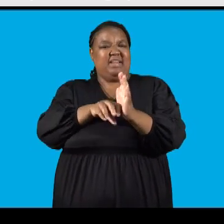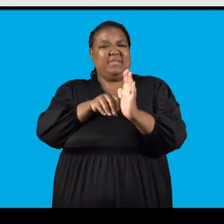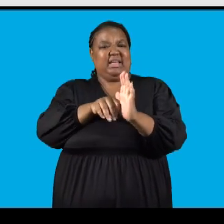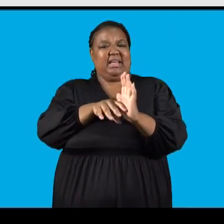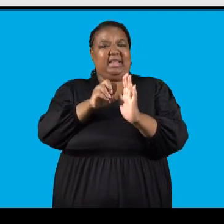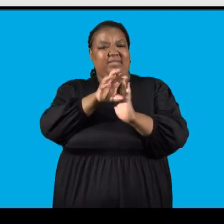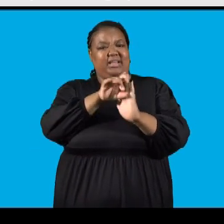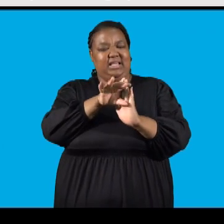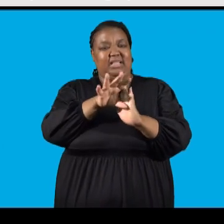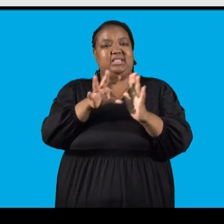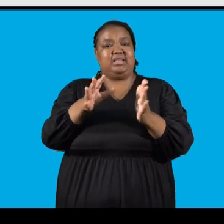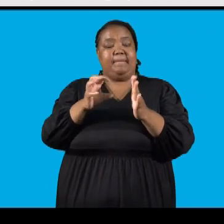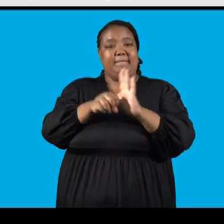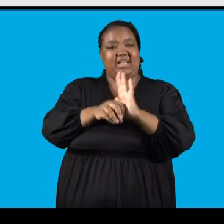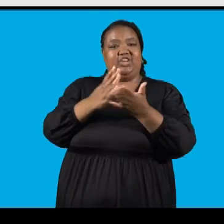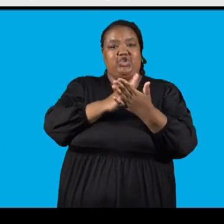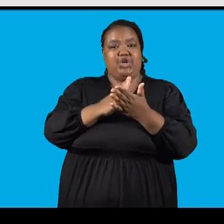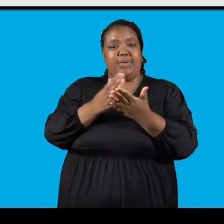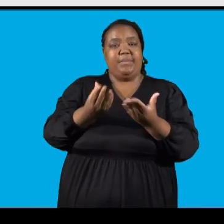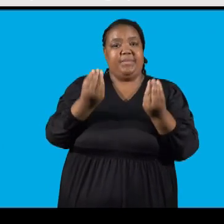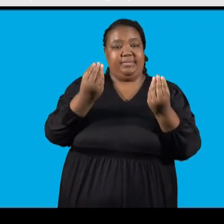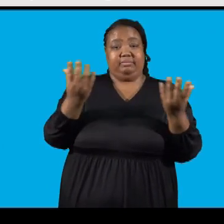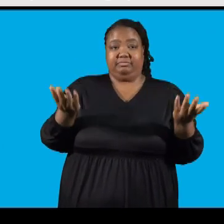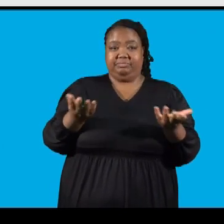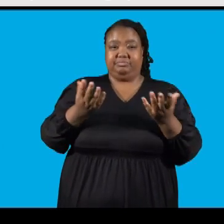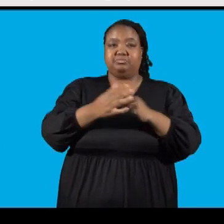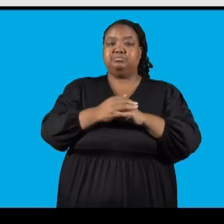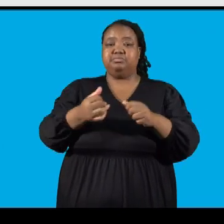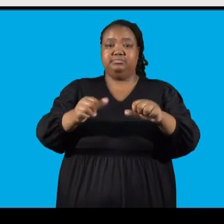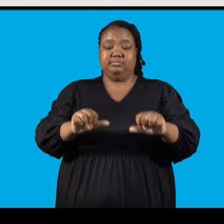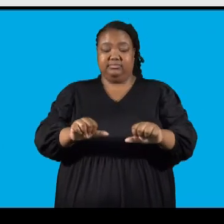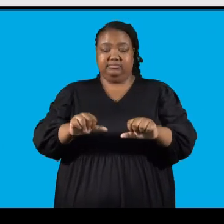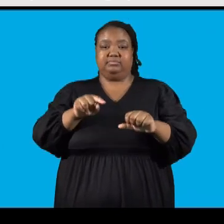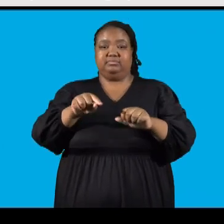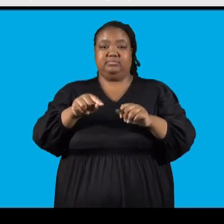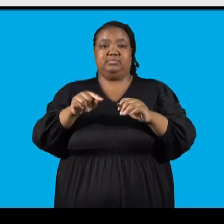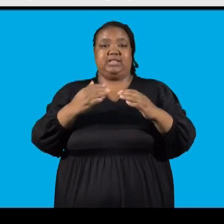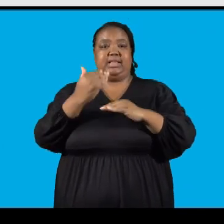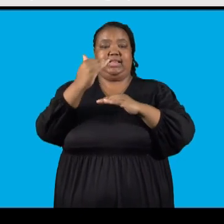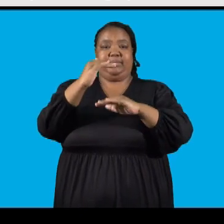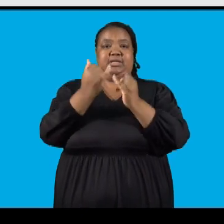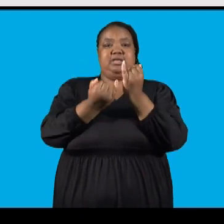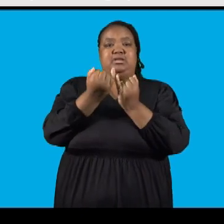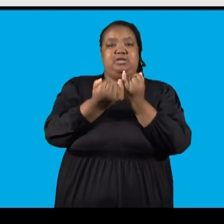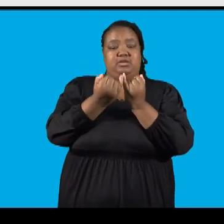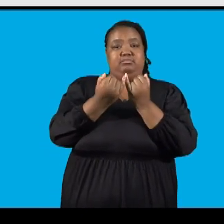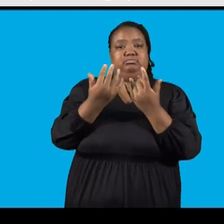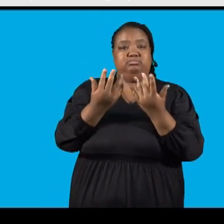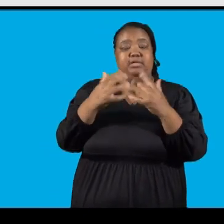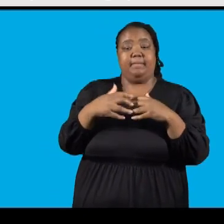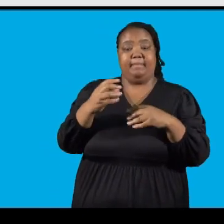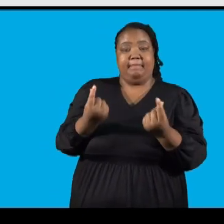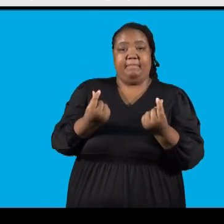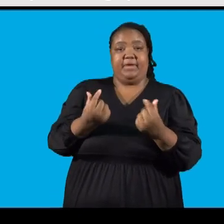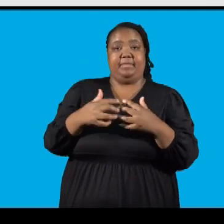share. C, an arrangement between businesses with the aim of limiting competition between them